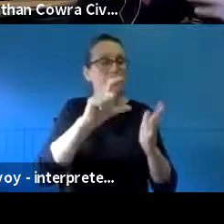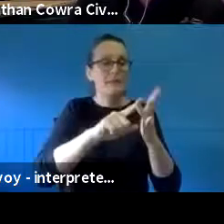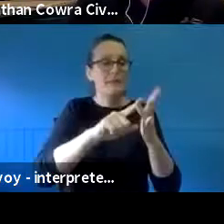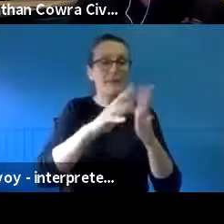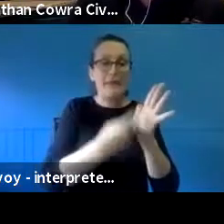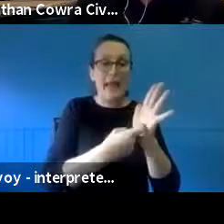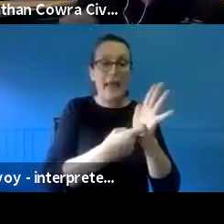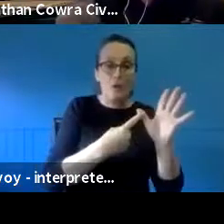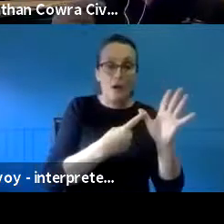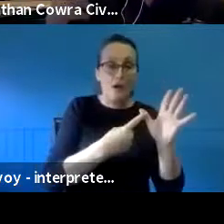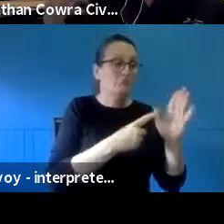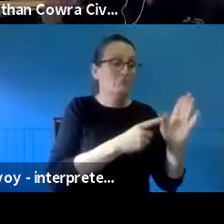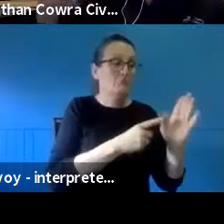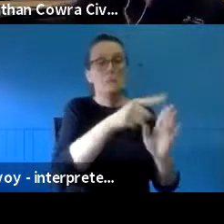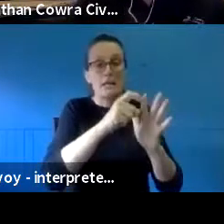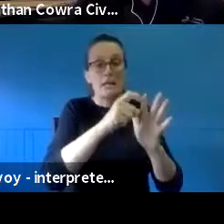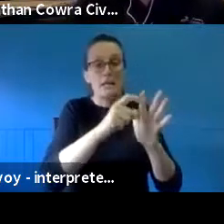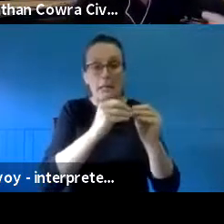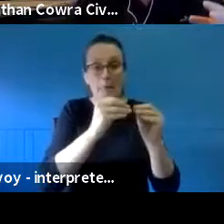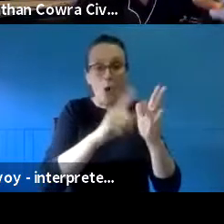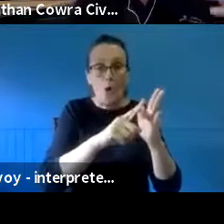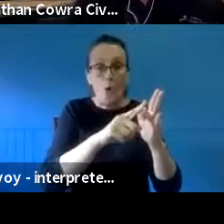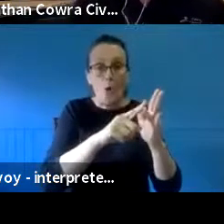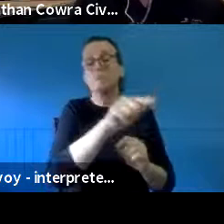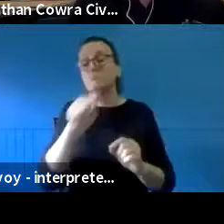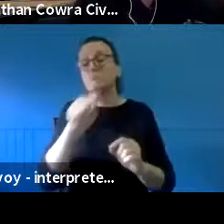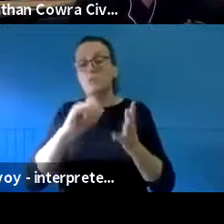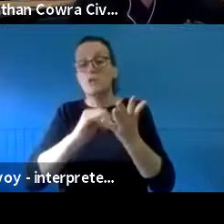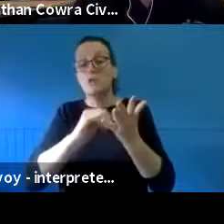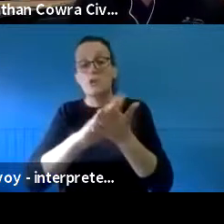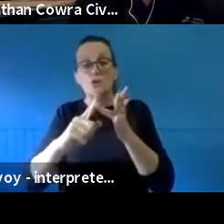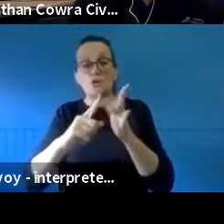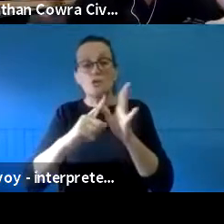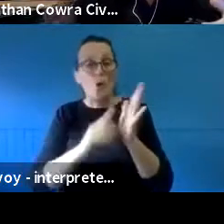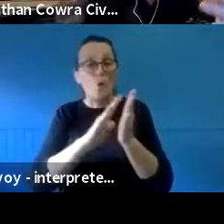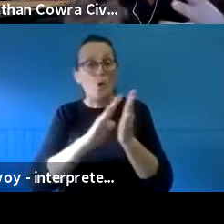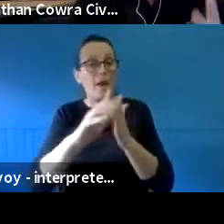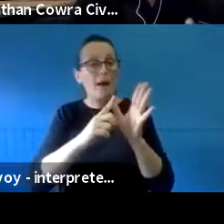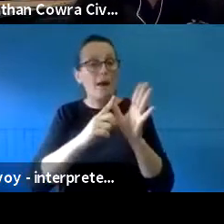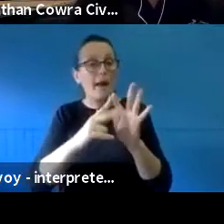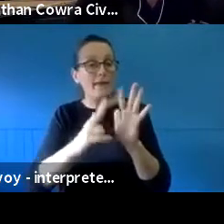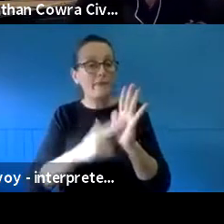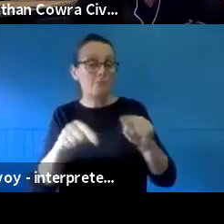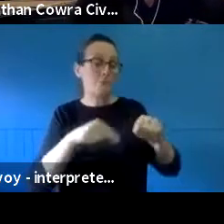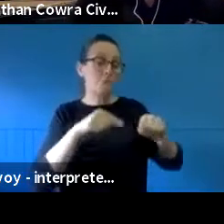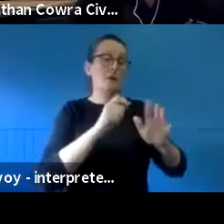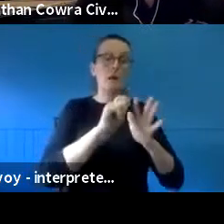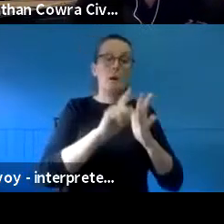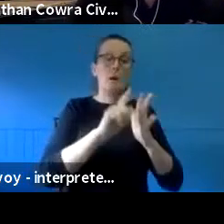and Dubbo and Shoalhaven and Port Macquarie, who are then presenting